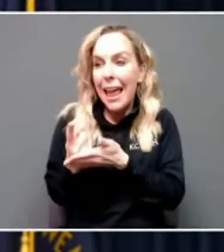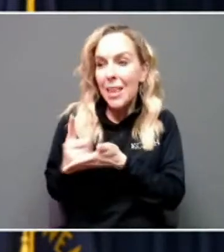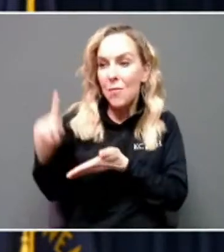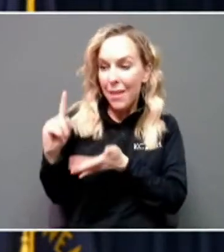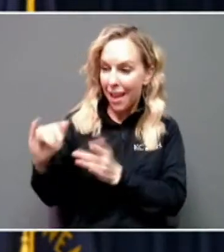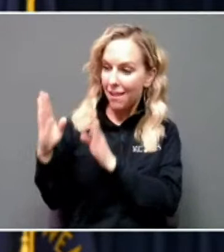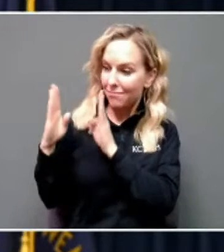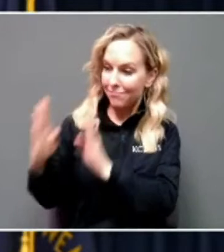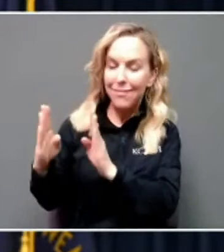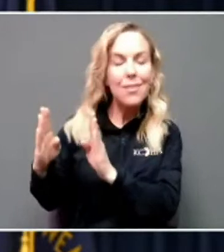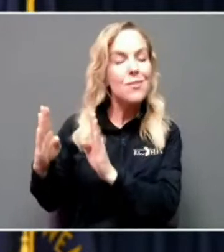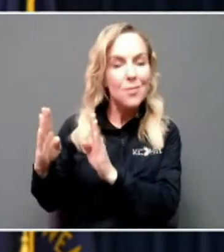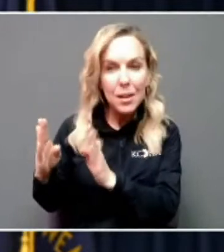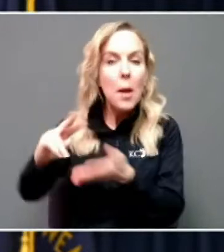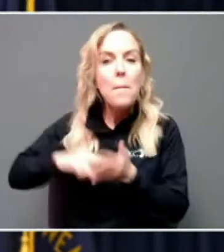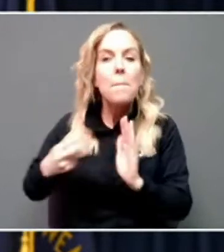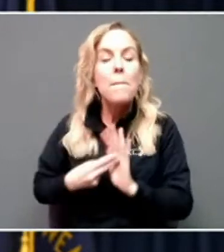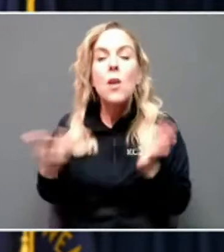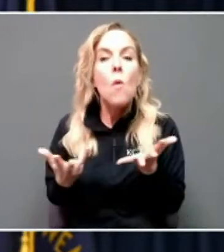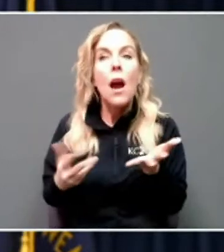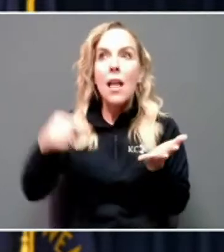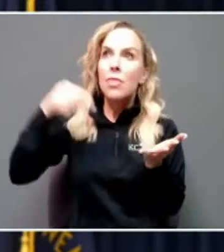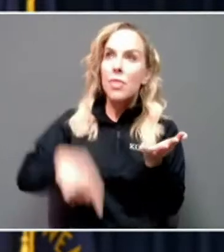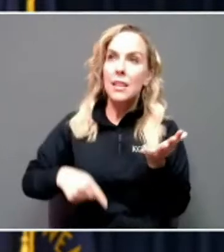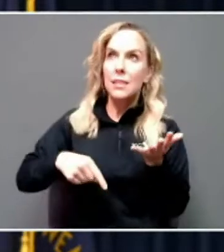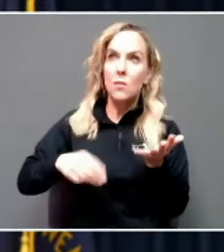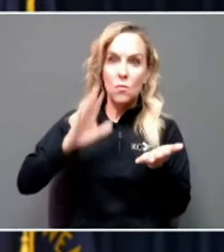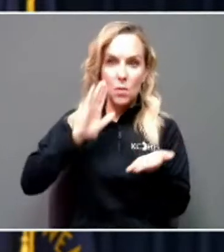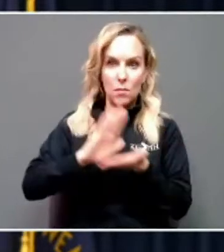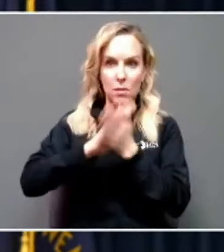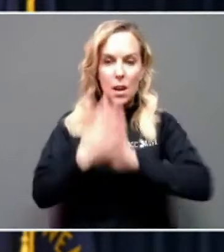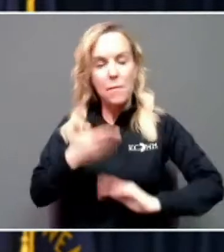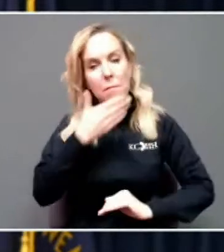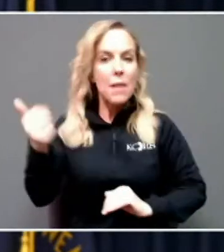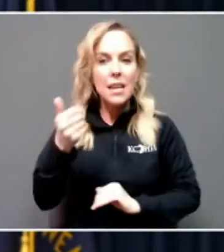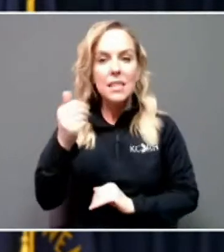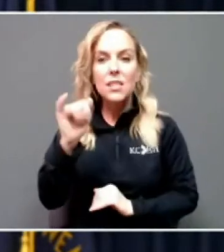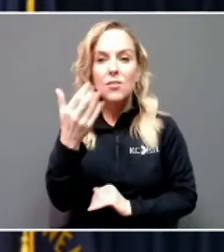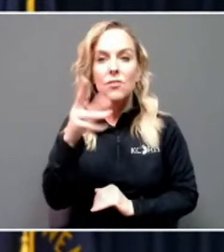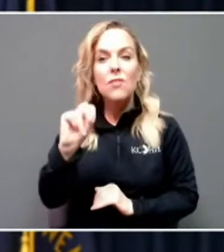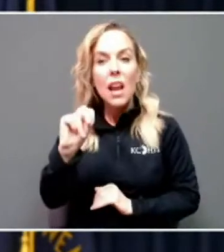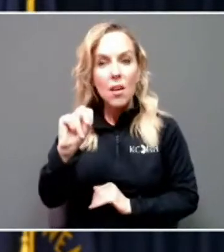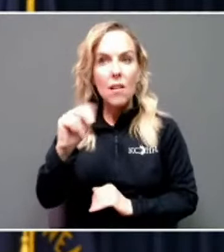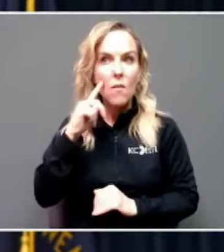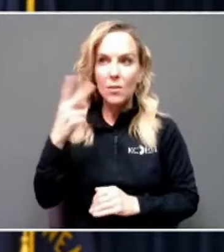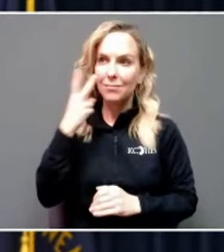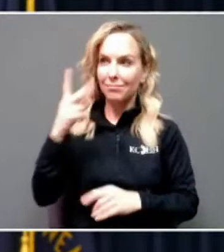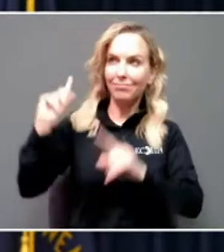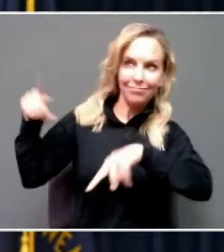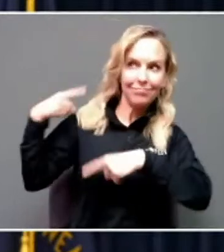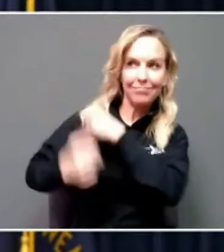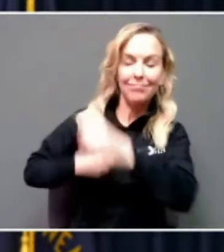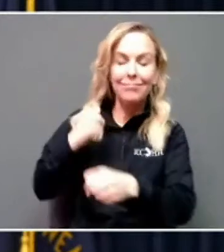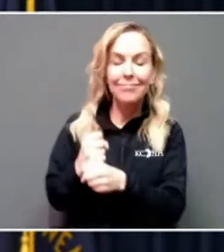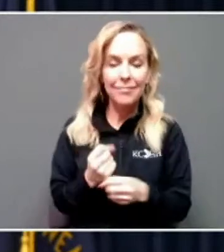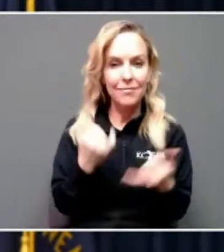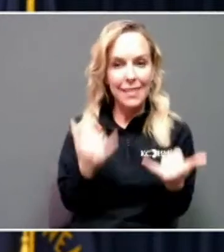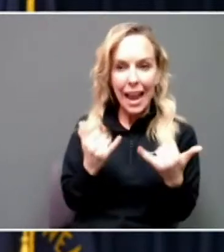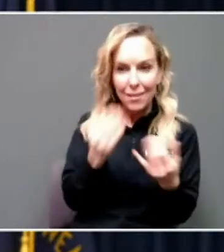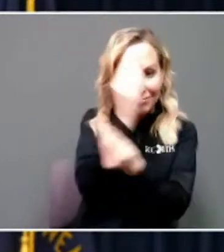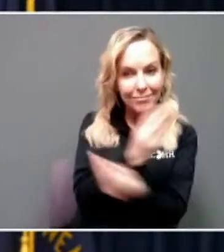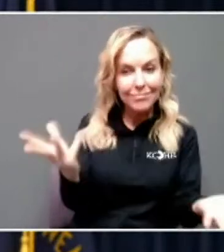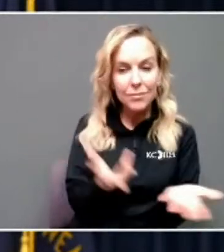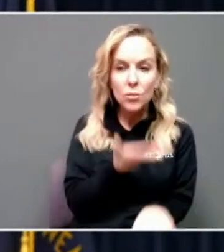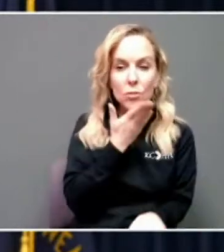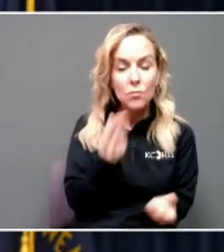positioning us for the best January we've seen in years. But today, we have even more good news as we close out a banner